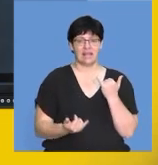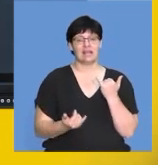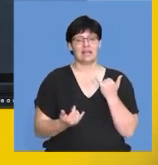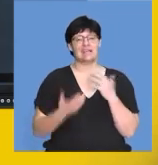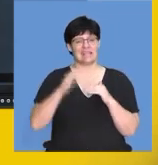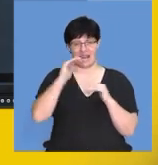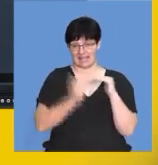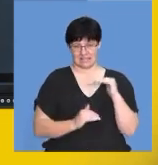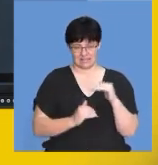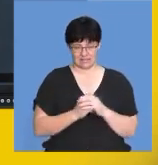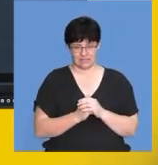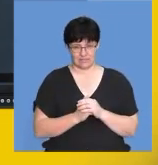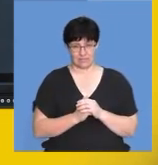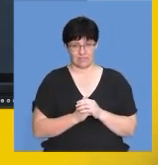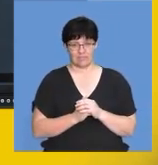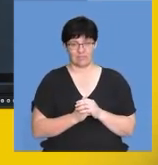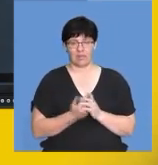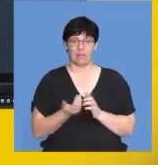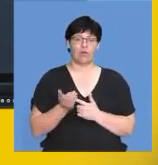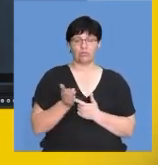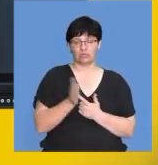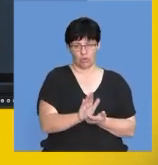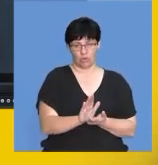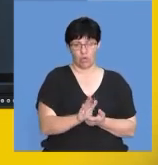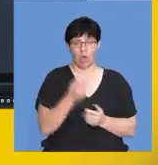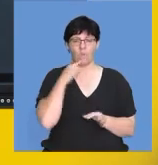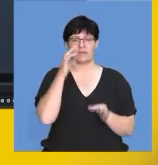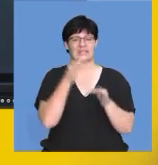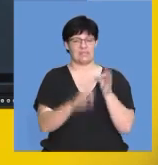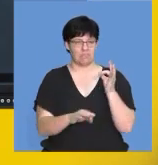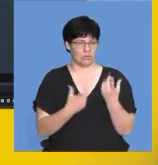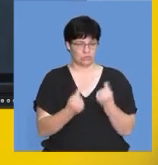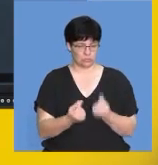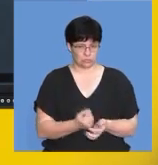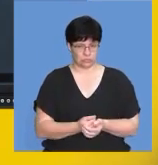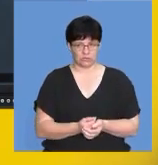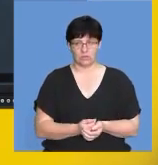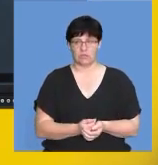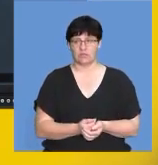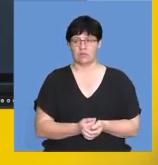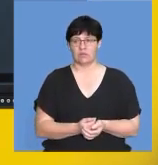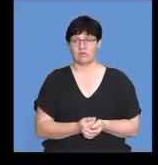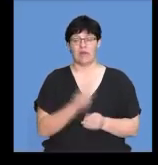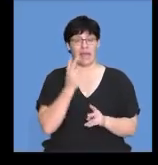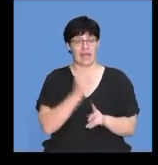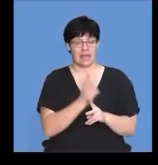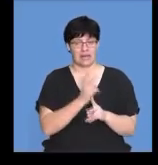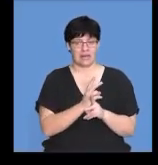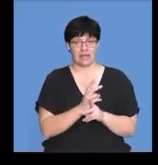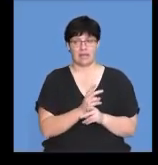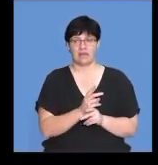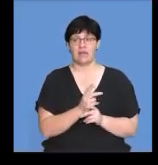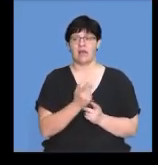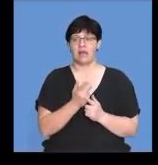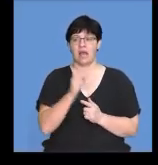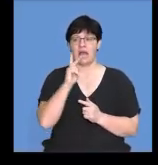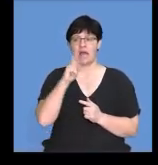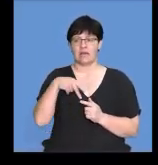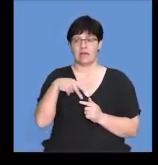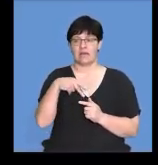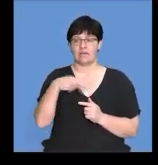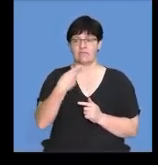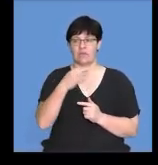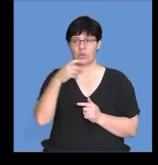is significantly less. And I'll illustrate that and how simply it can be done. So again, the phenotypes are